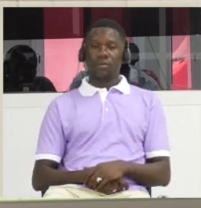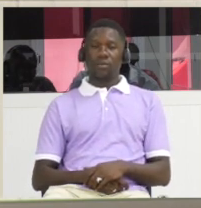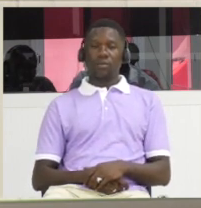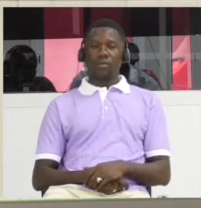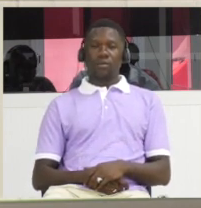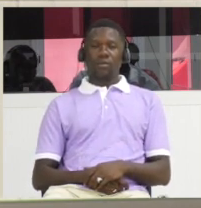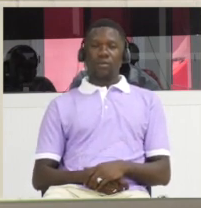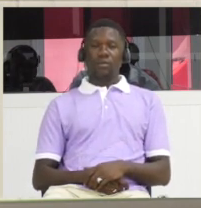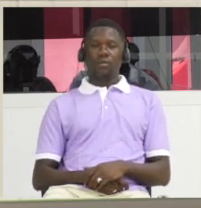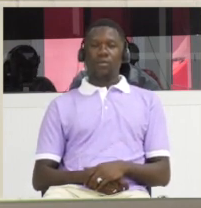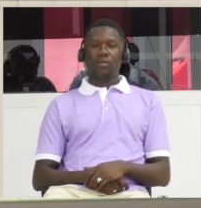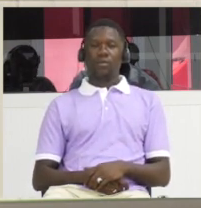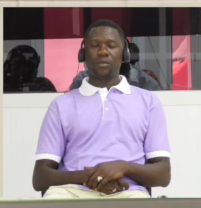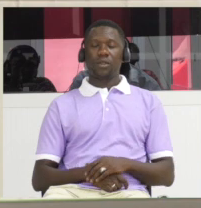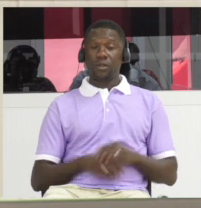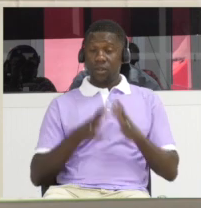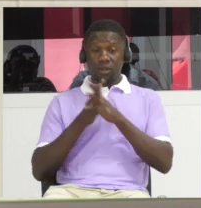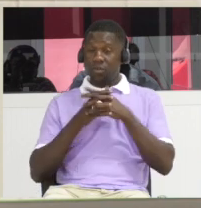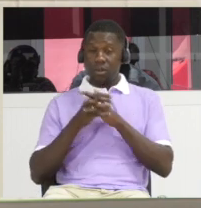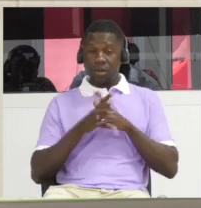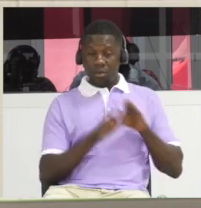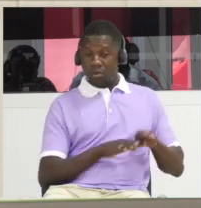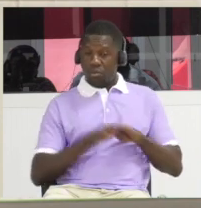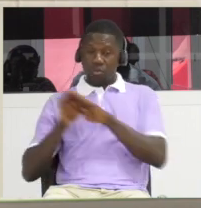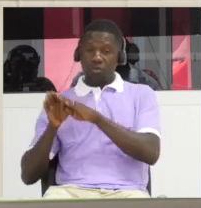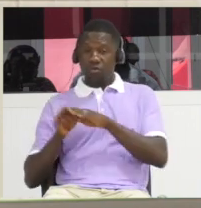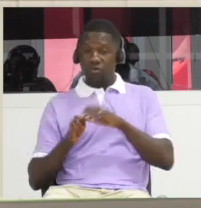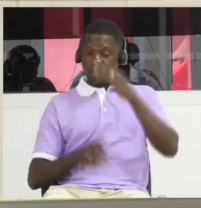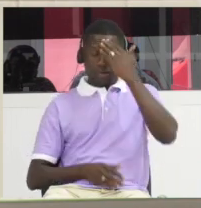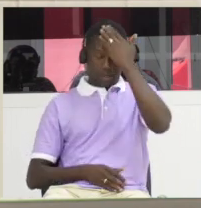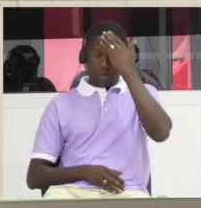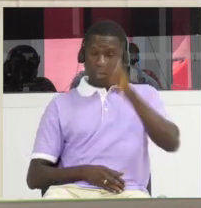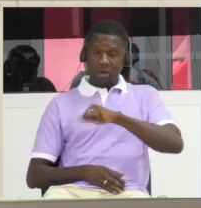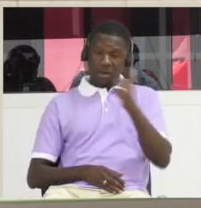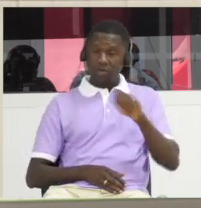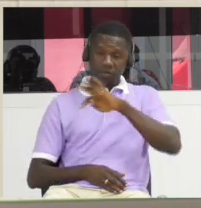State House was virtually empty. Everybody left.